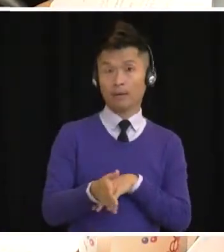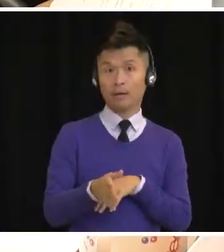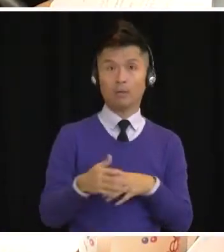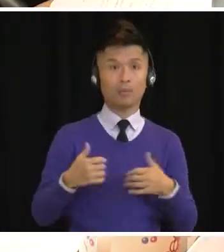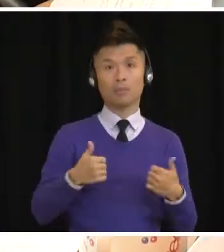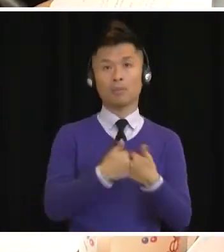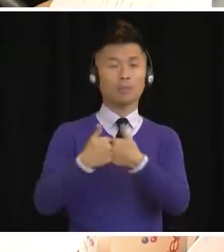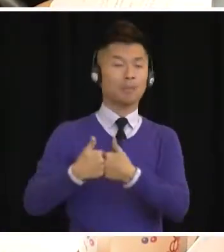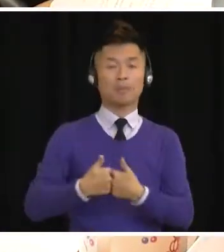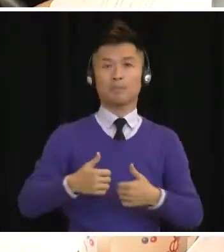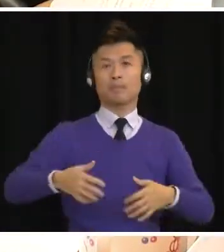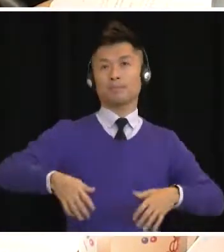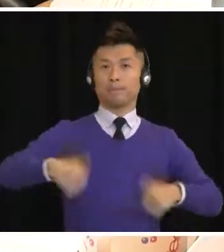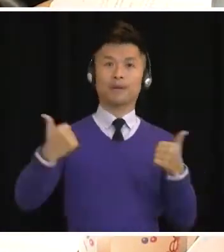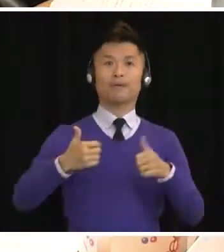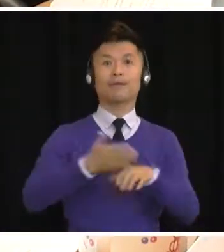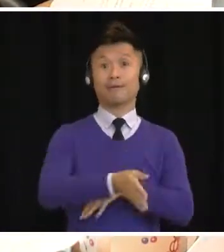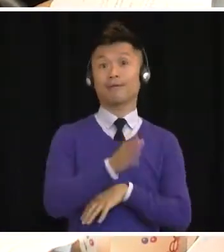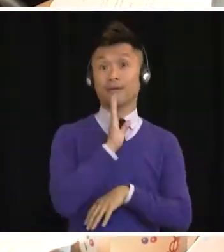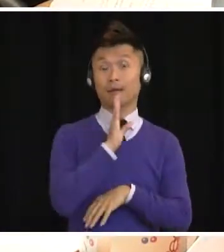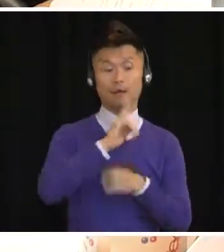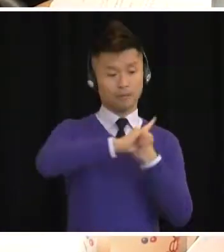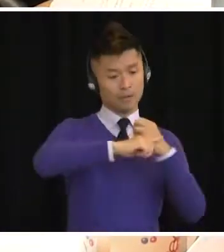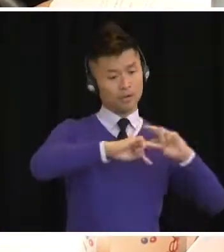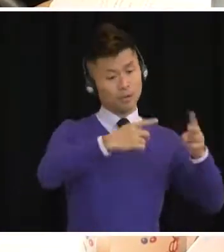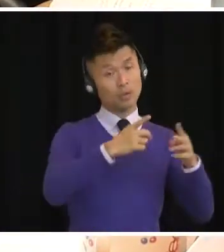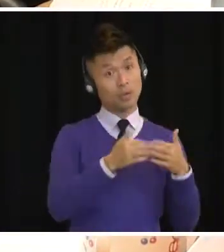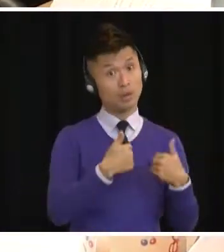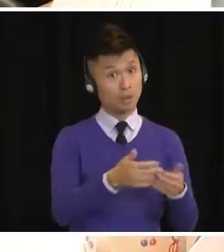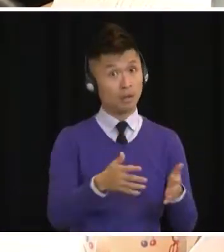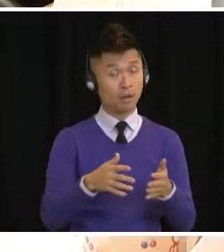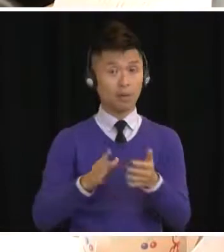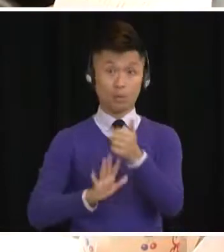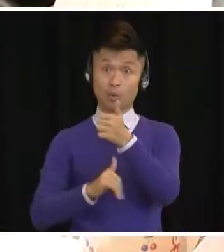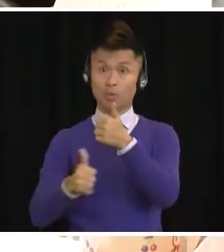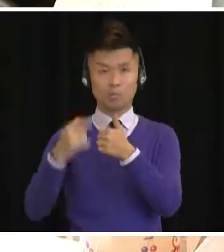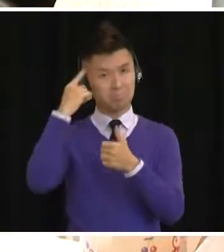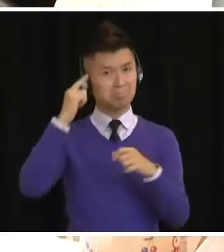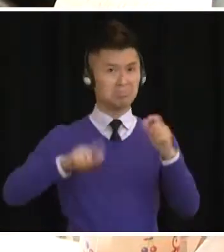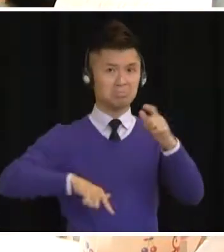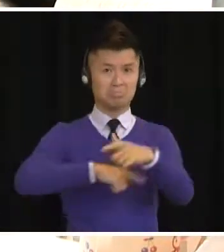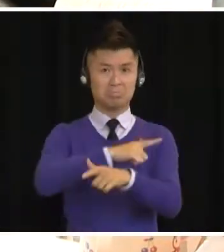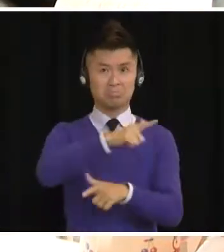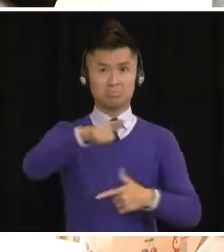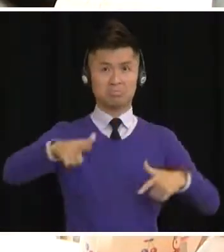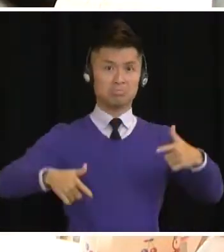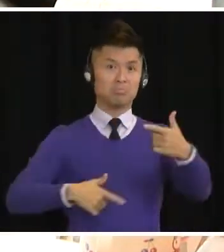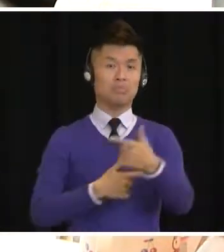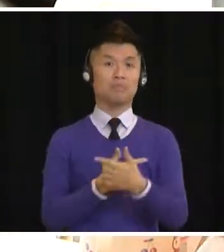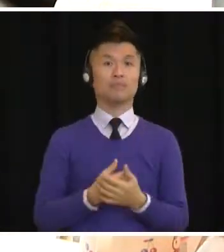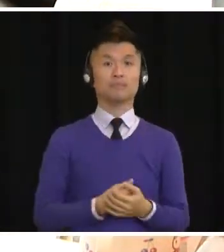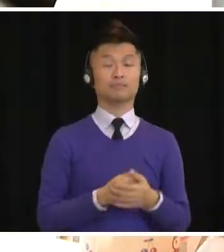dependent upon the legislators themselves. They may decide to or not to set up such a committee.